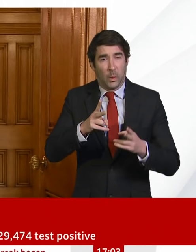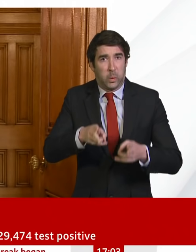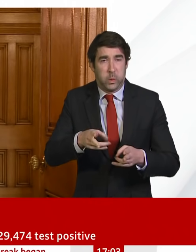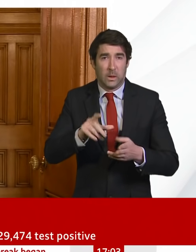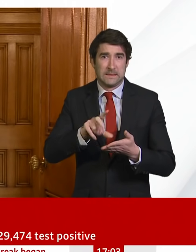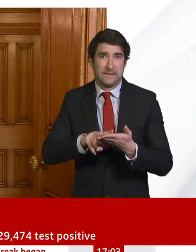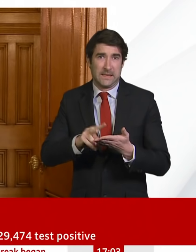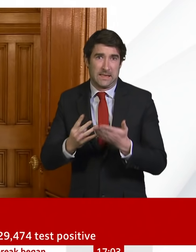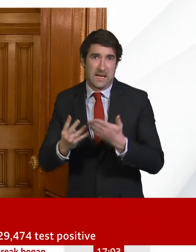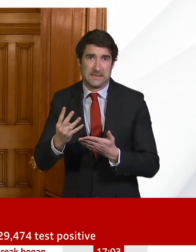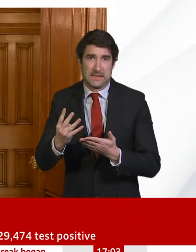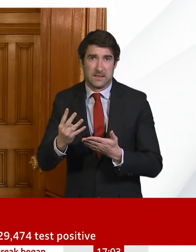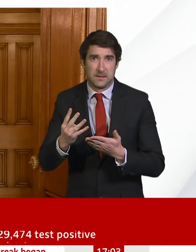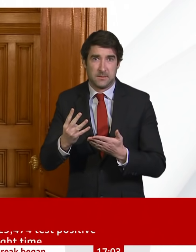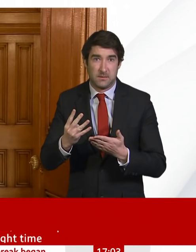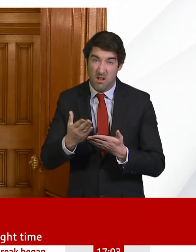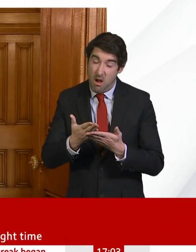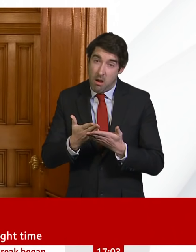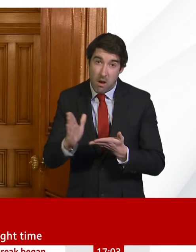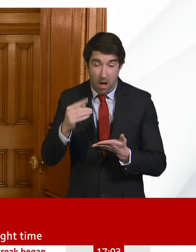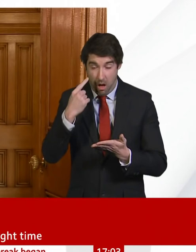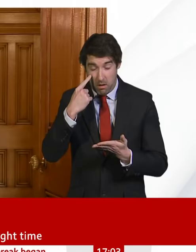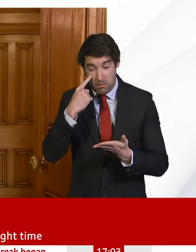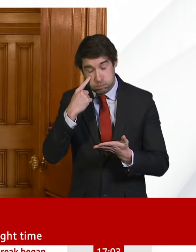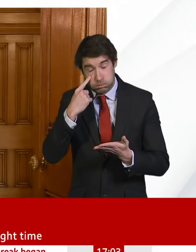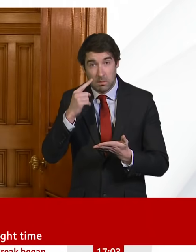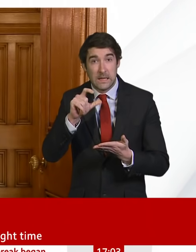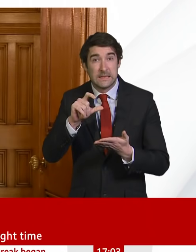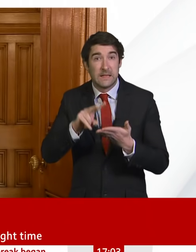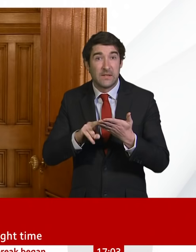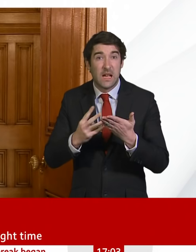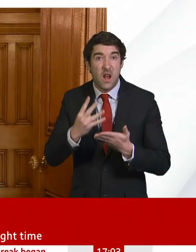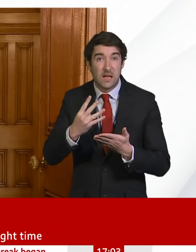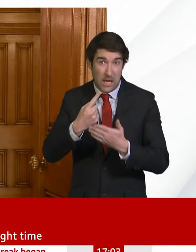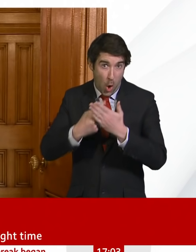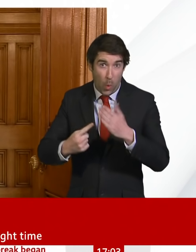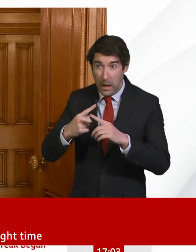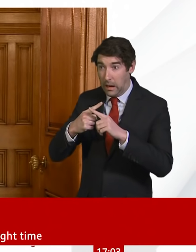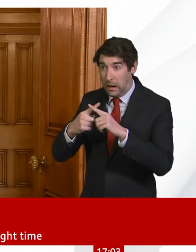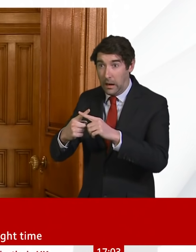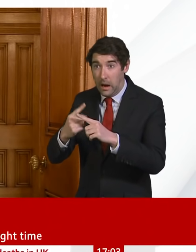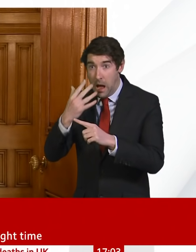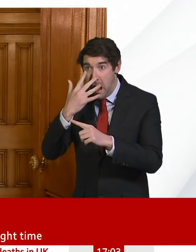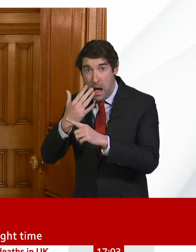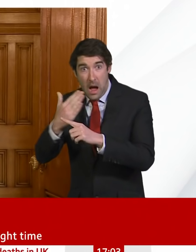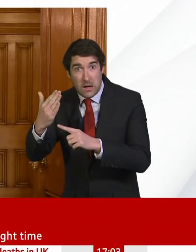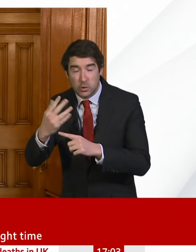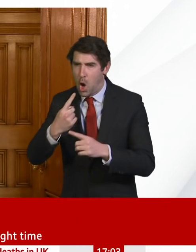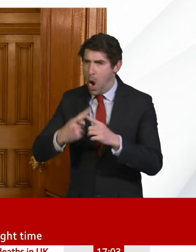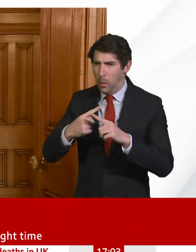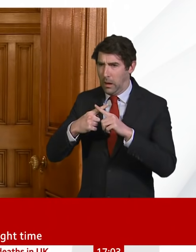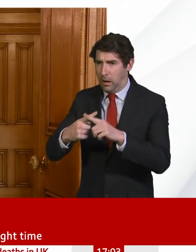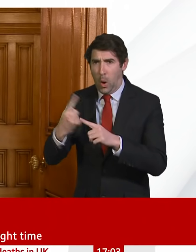not discriminate. The coronavirus pandemic is the biggest threat our country has faced in